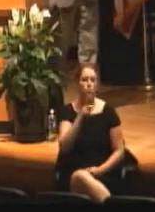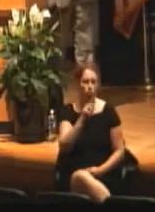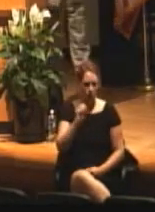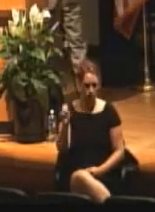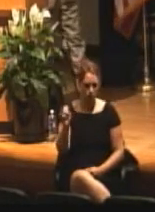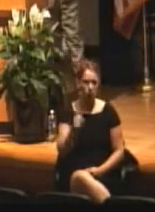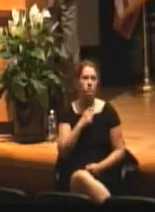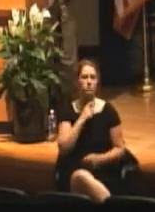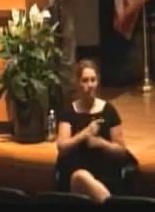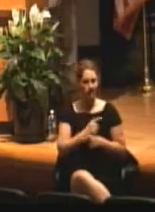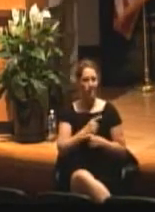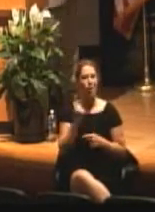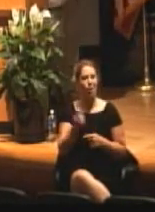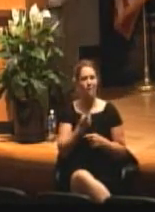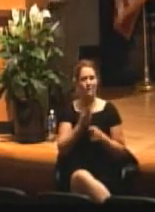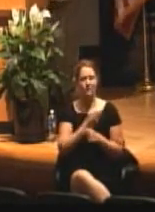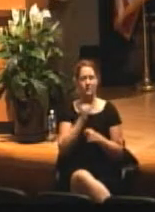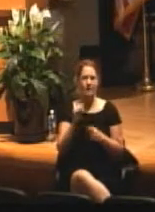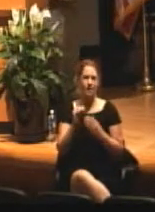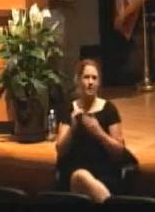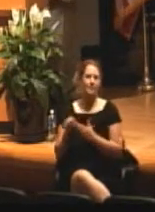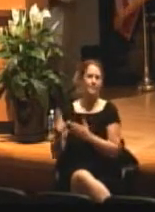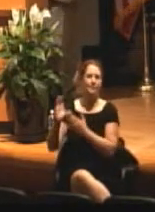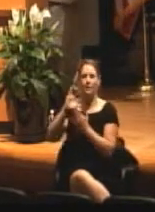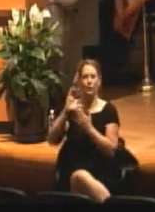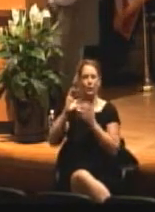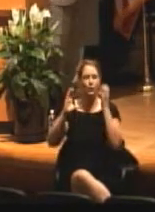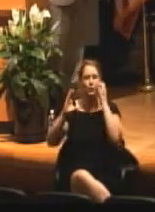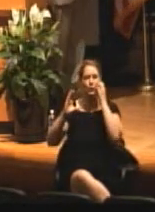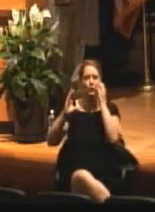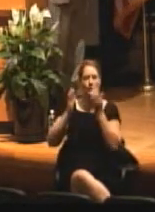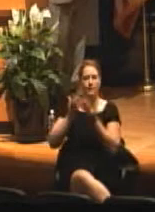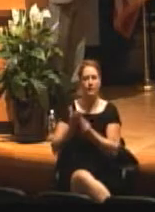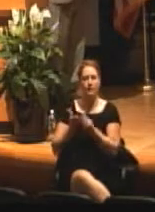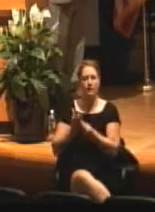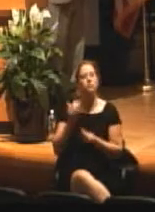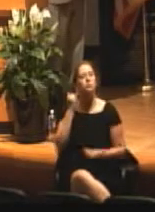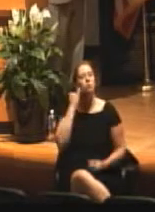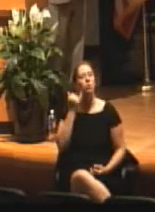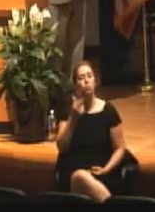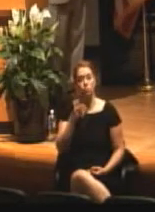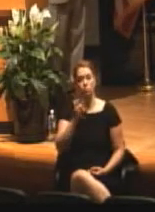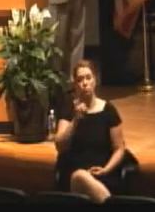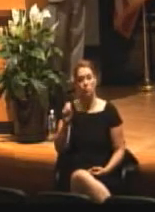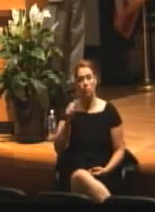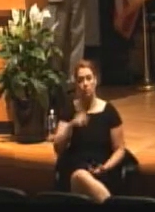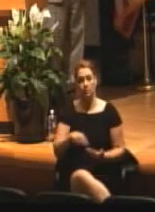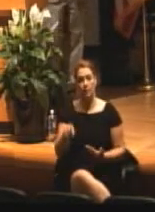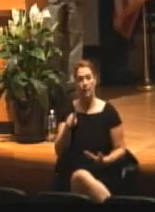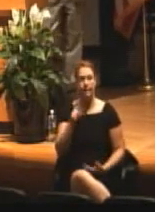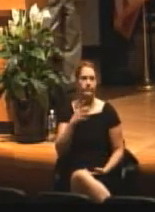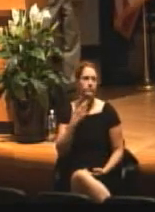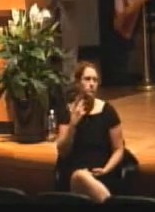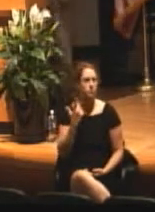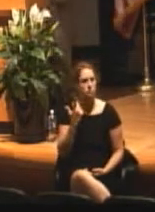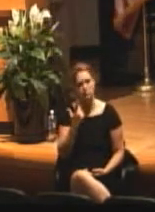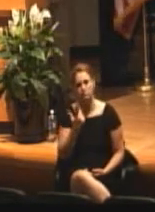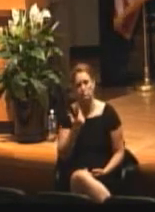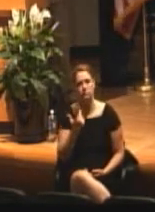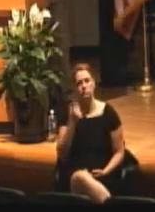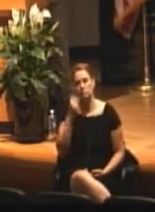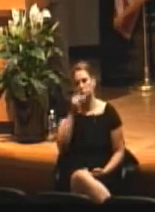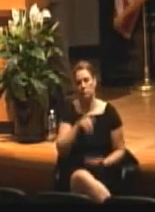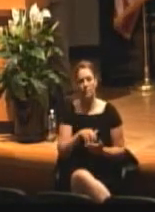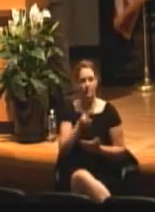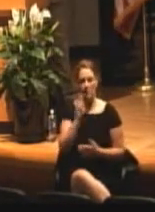we're always going to use the bigger number. So if your, you know, gross pay is 1,200 or 1,000, whatever it is, that's the number we're going to look at. And that's why that debt